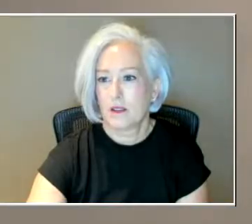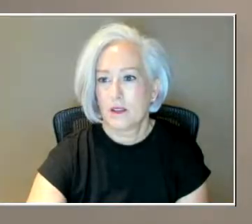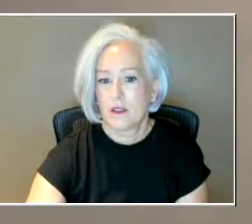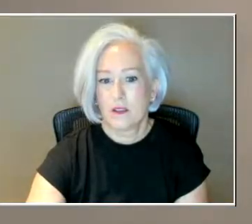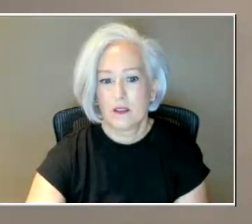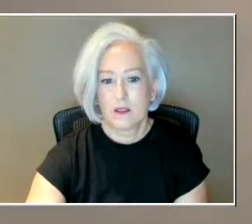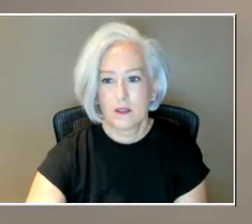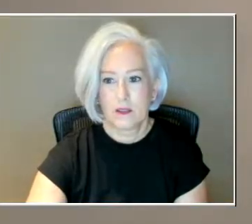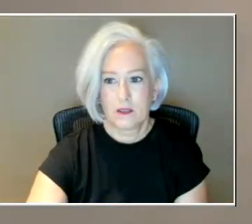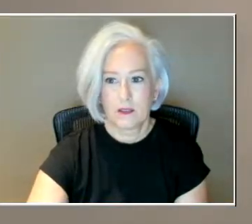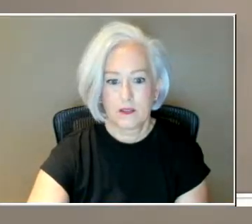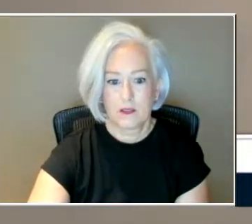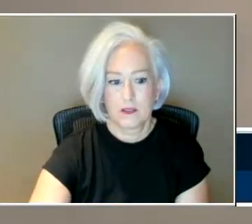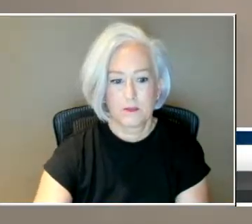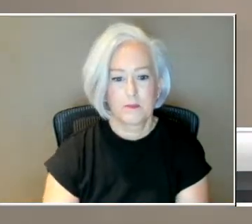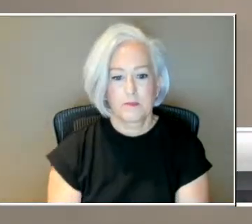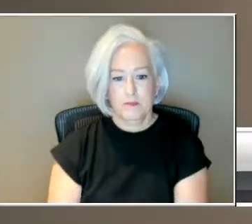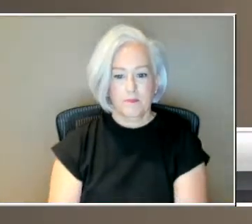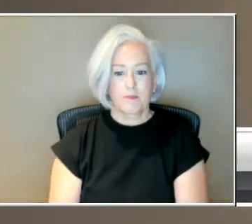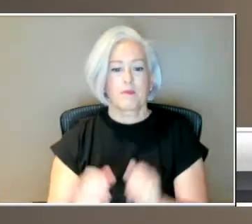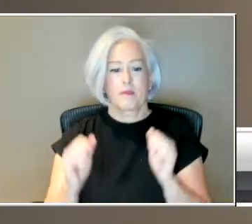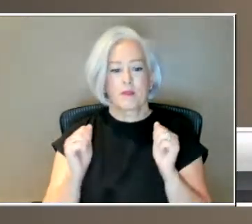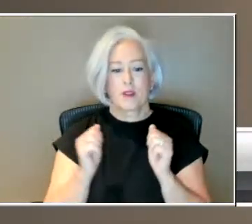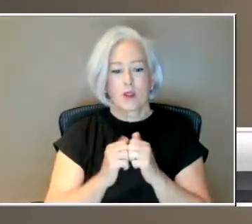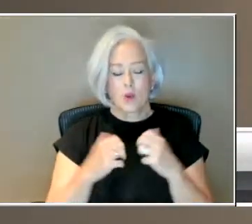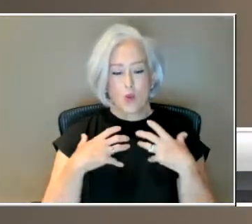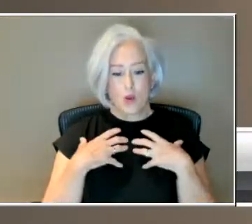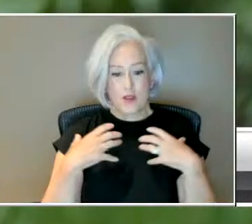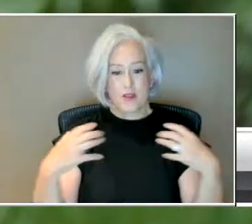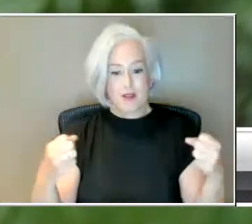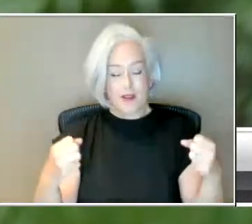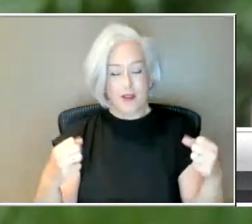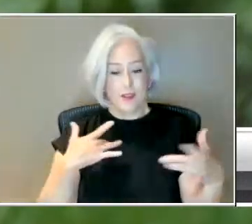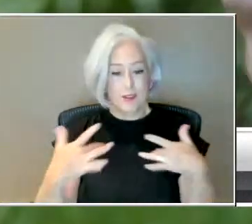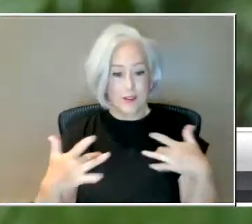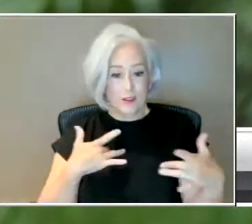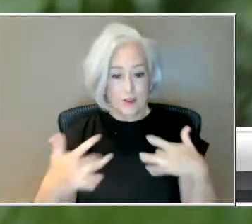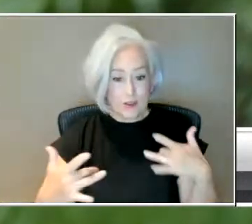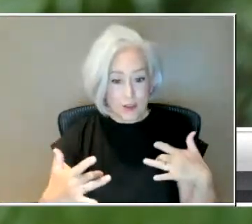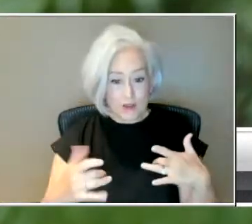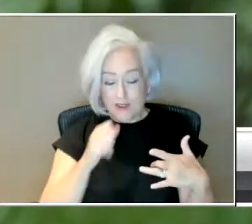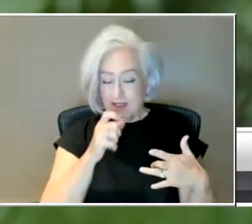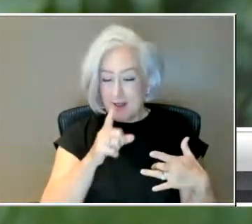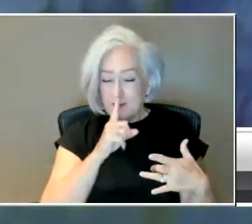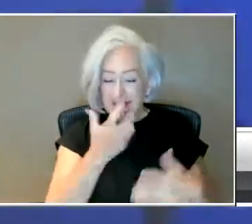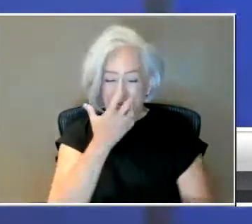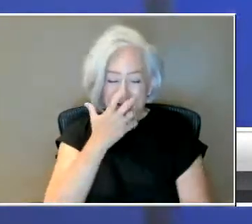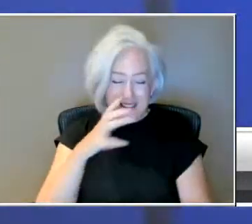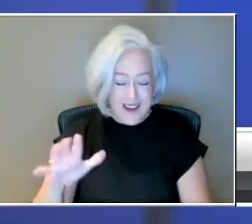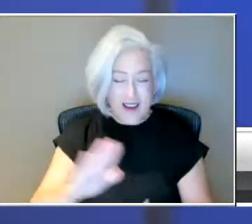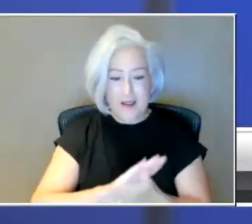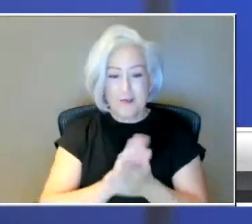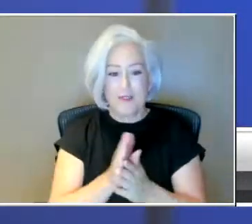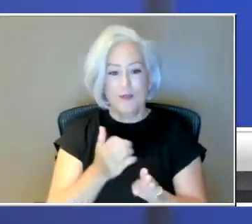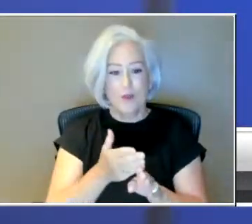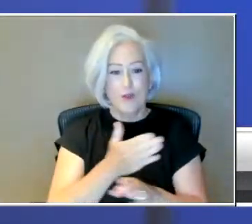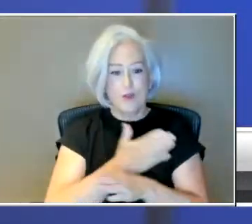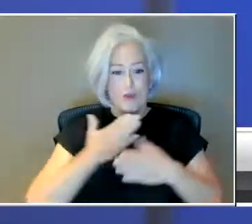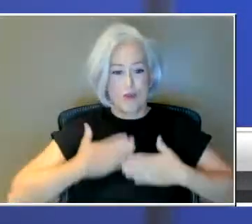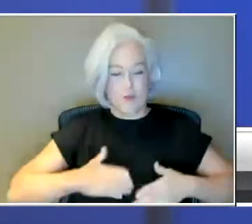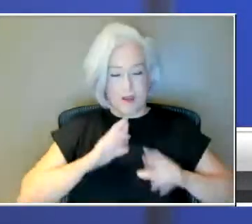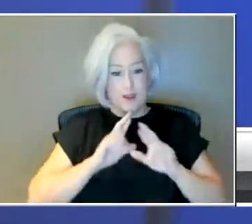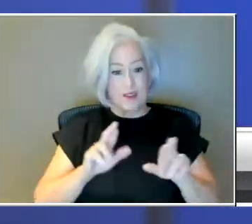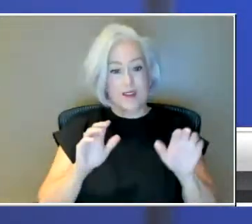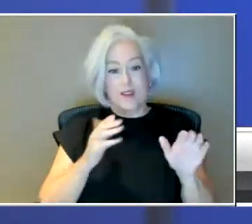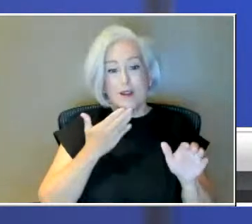Summer heat comes with health concerns, and it doesn't even need to be sweltering hot before your body reacts. Good morning. I'm Jessica Lovell, and welcome to the